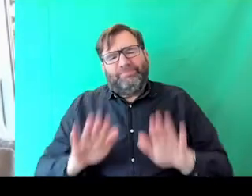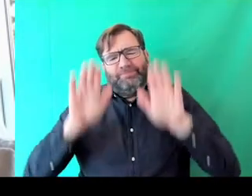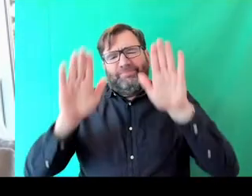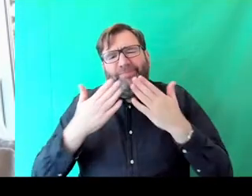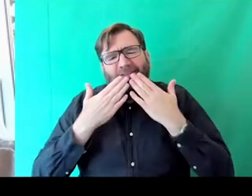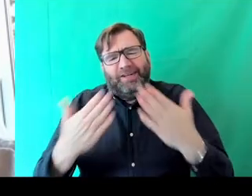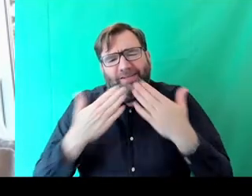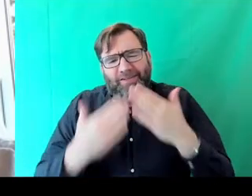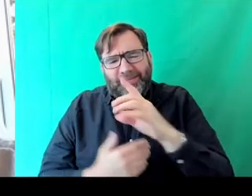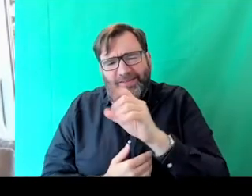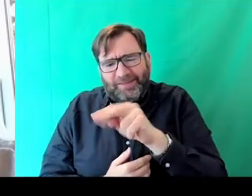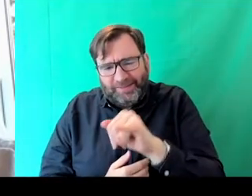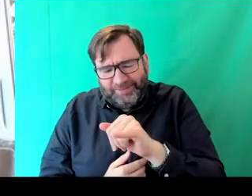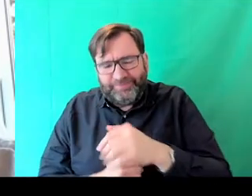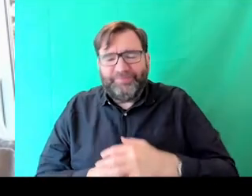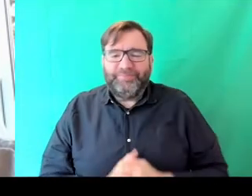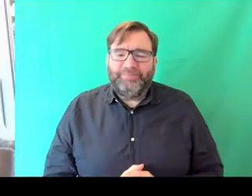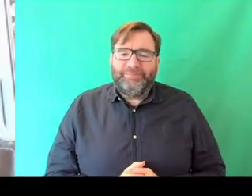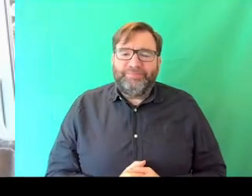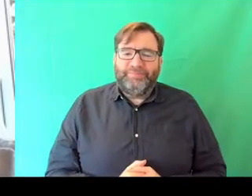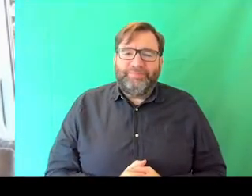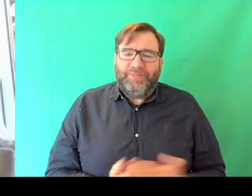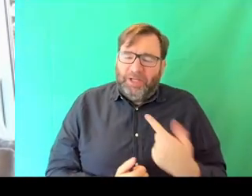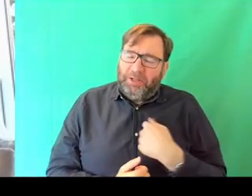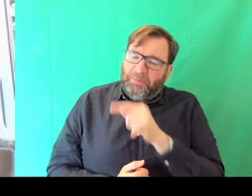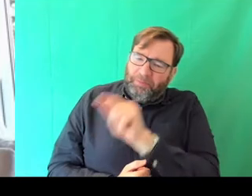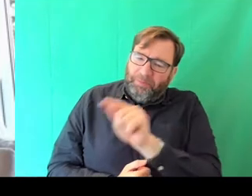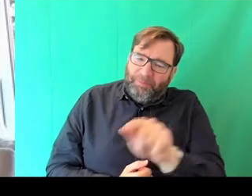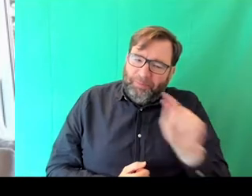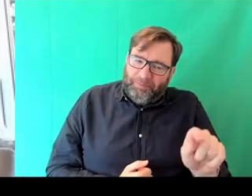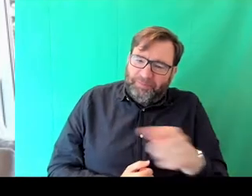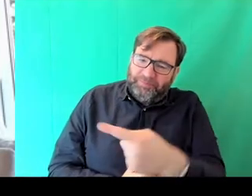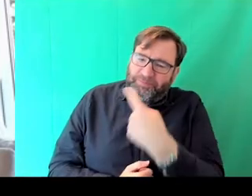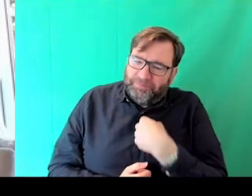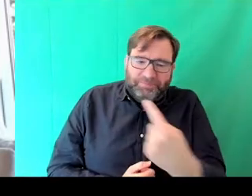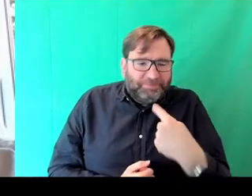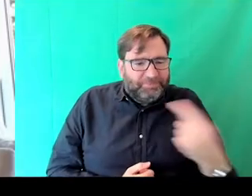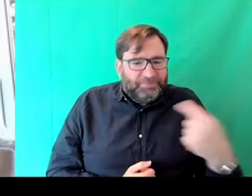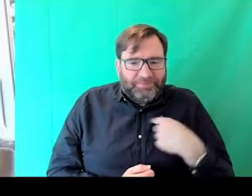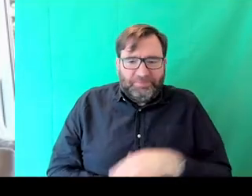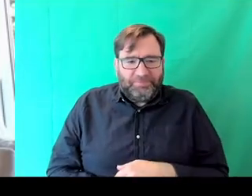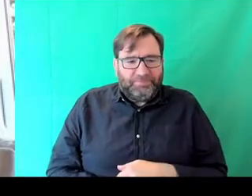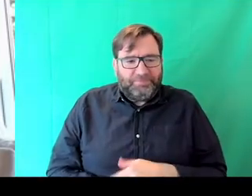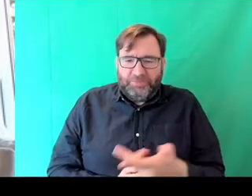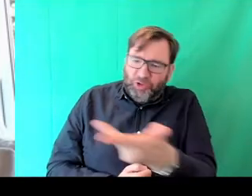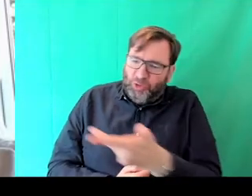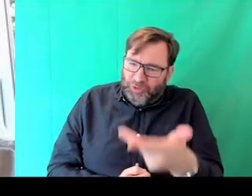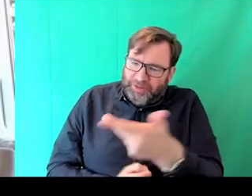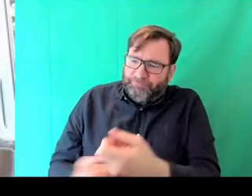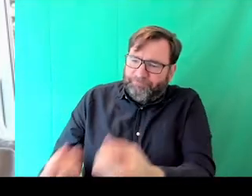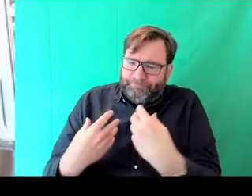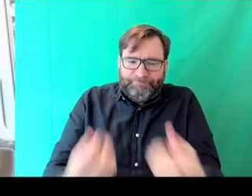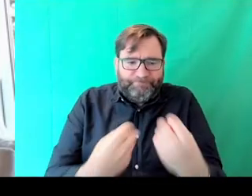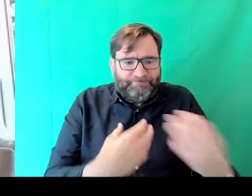kind of iterative work, small wins, perfectionism, looking at, you know, performing a task or meeting a goal, then analyzing